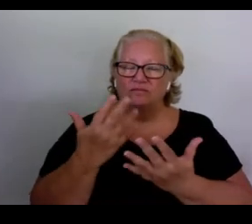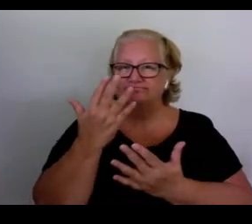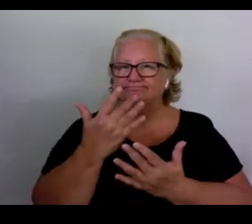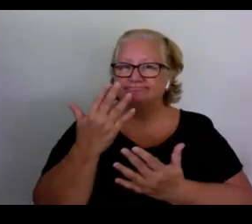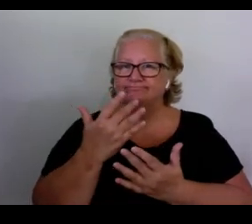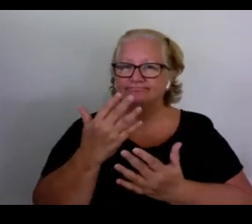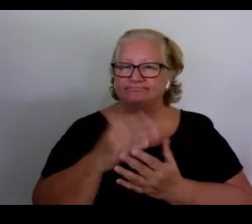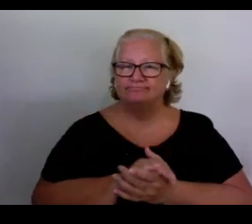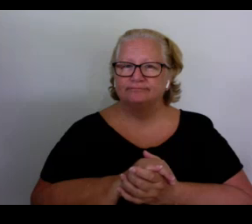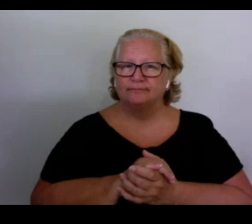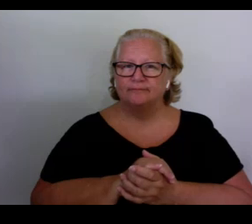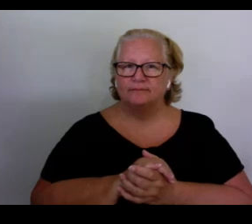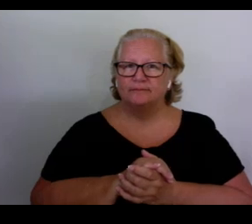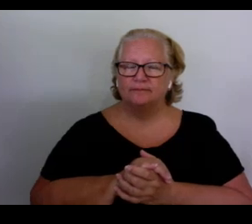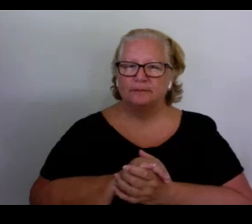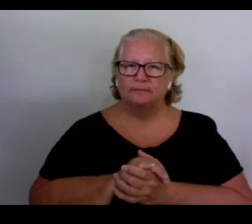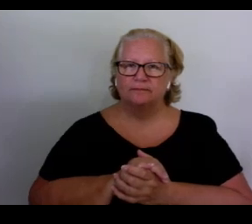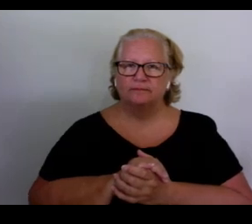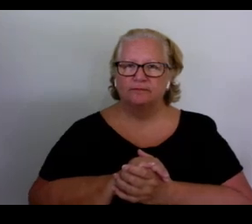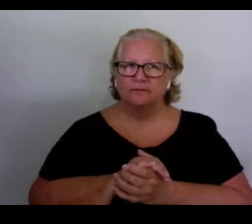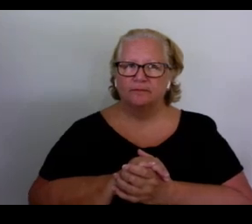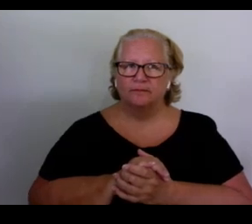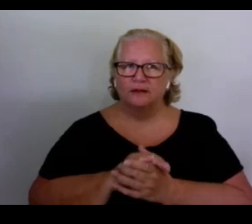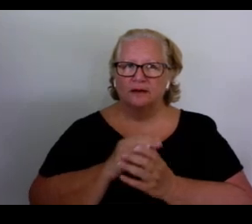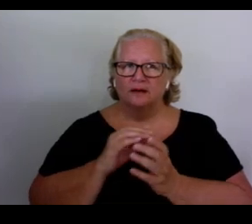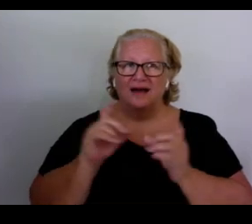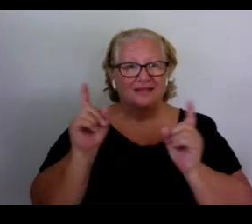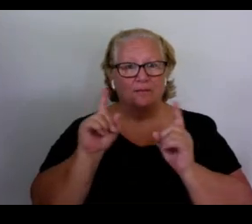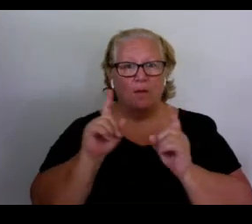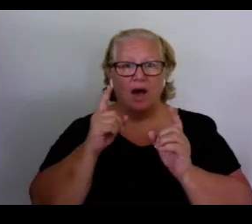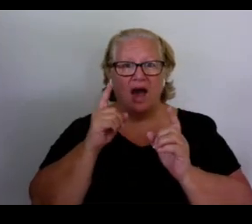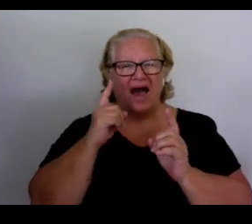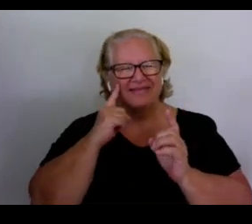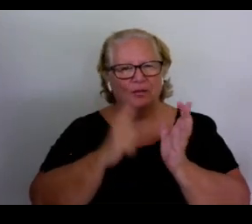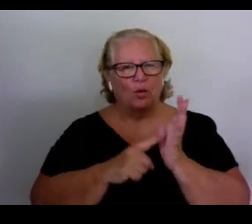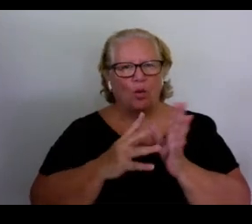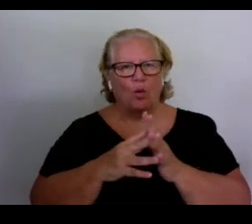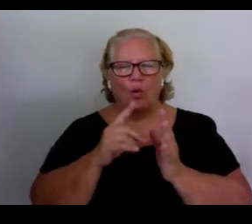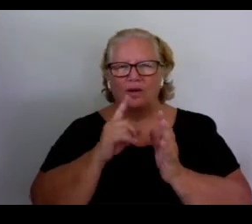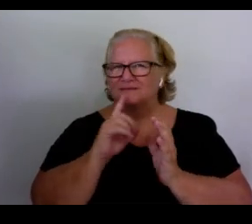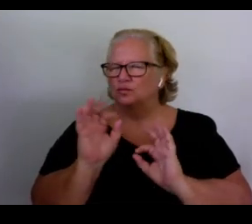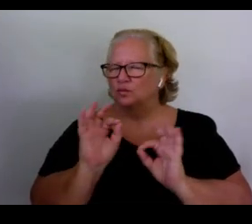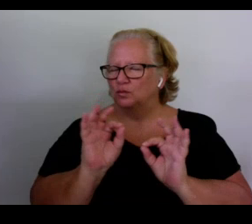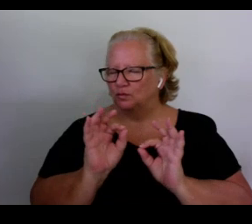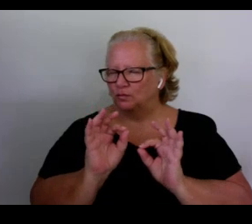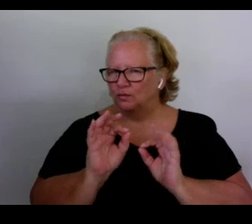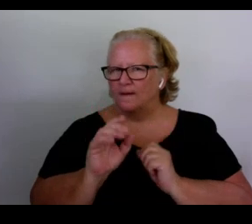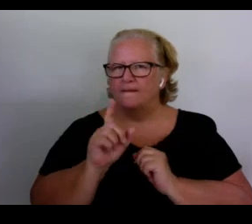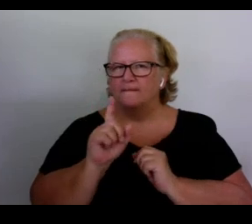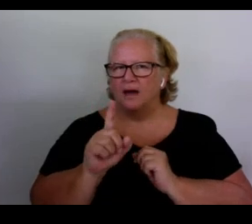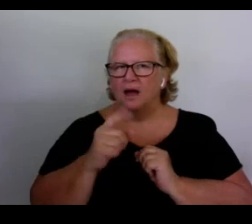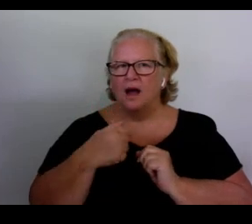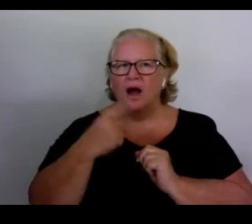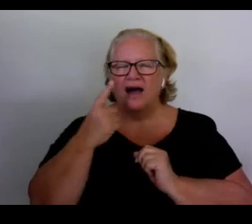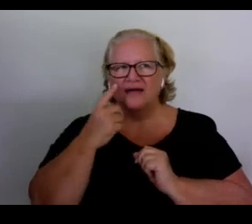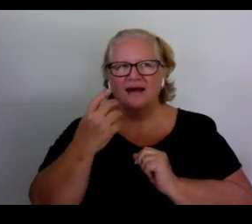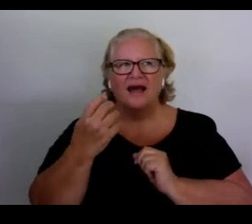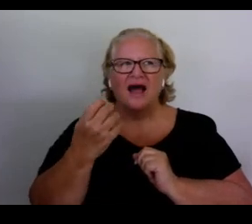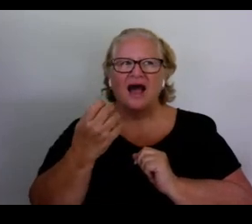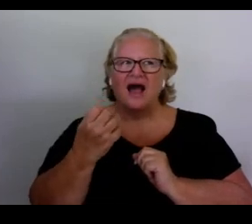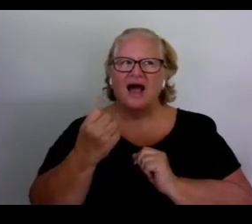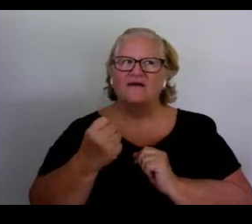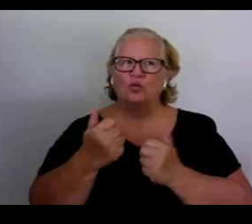it stands now, the law probably says no. Okay. But I think there's a reasonable